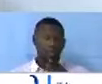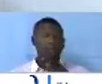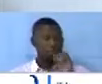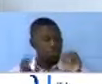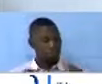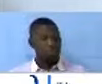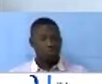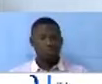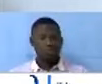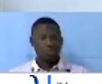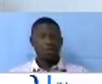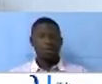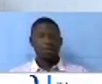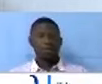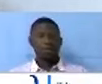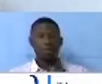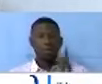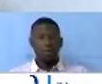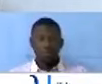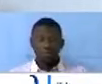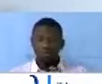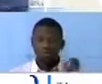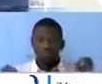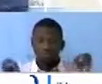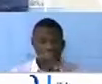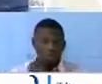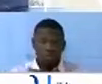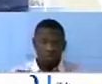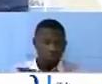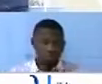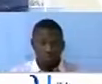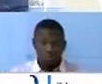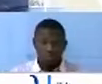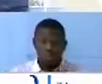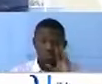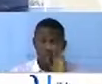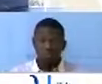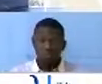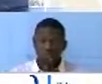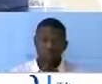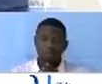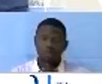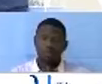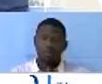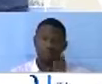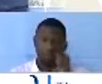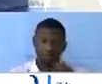you did anything. Why can't you end defu dara? Correct.